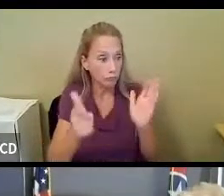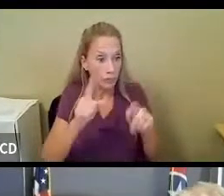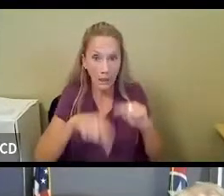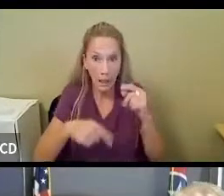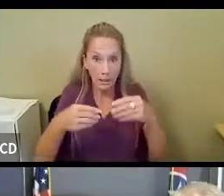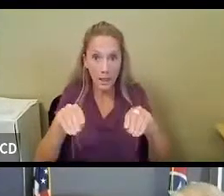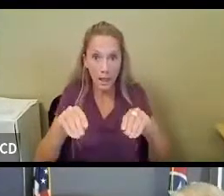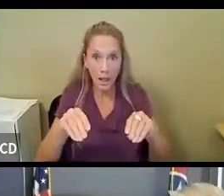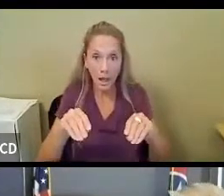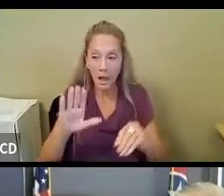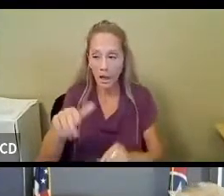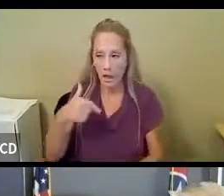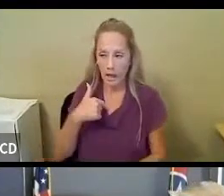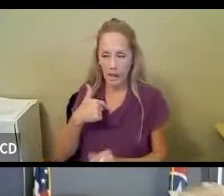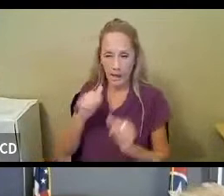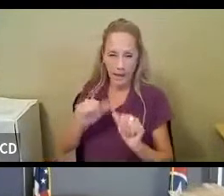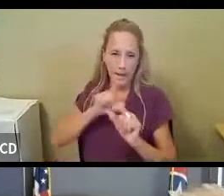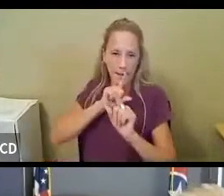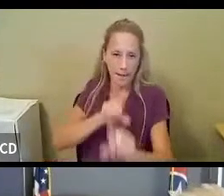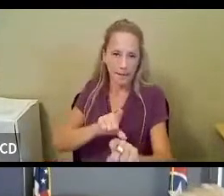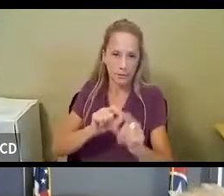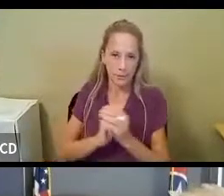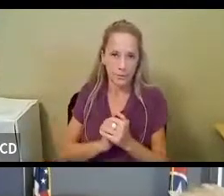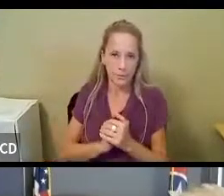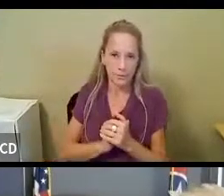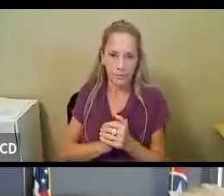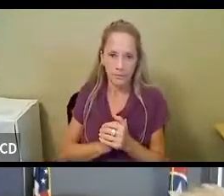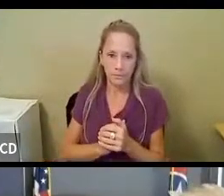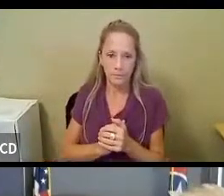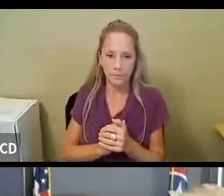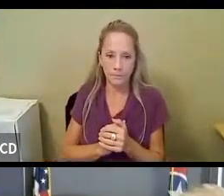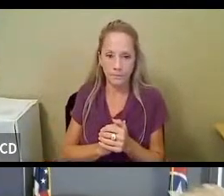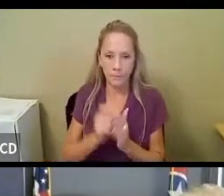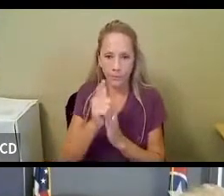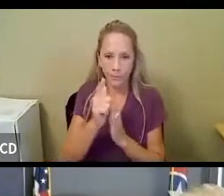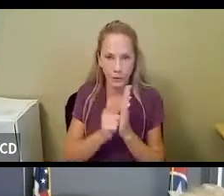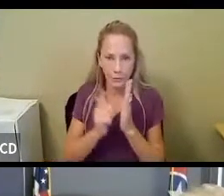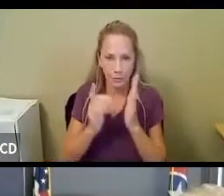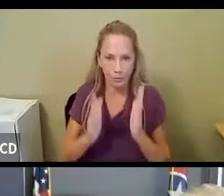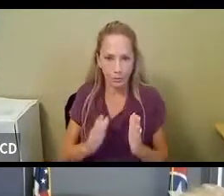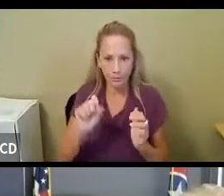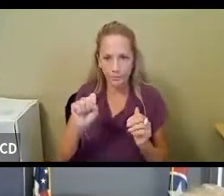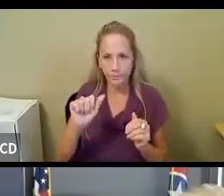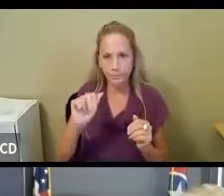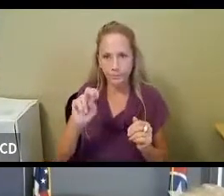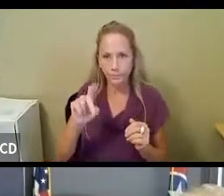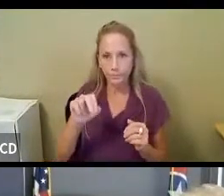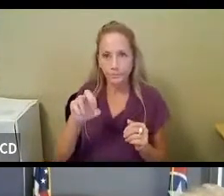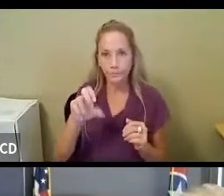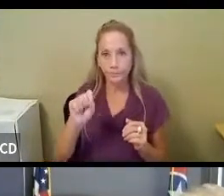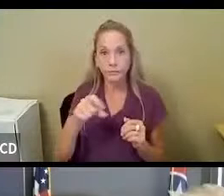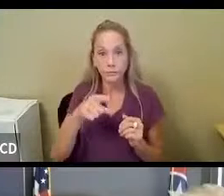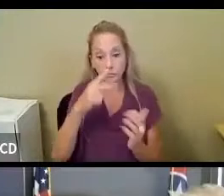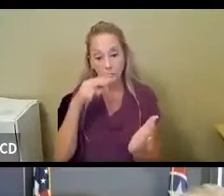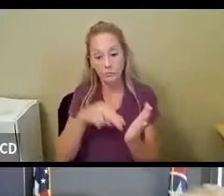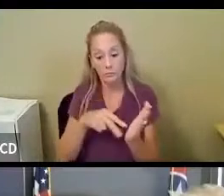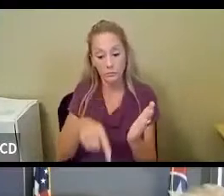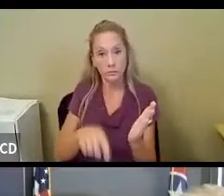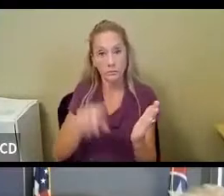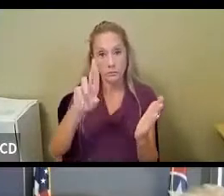I think perhaps I can answer that question for you, Dr. Gregg. The regulation which is in front of